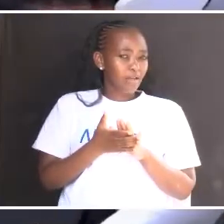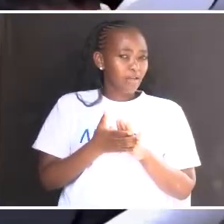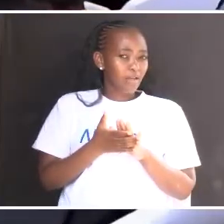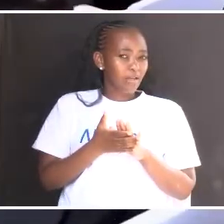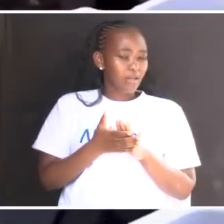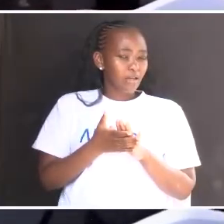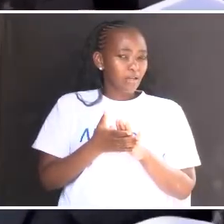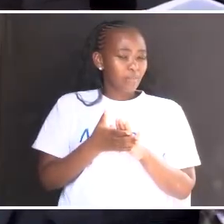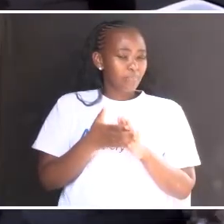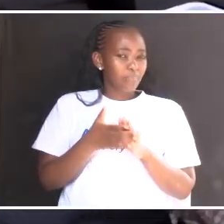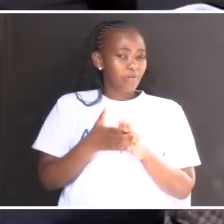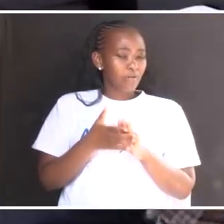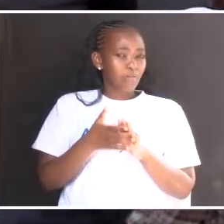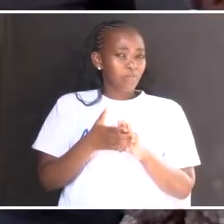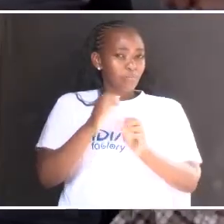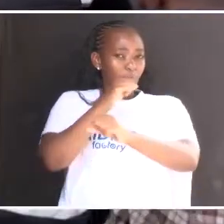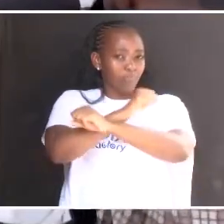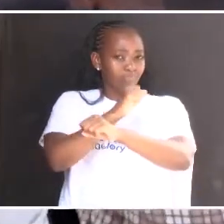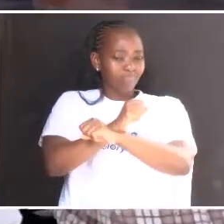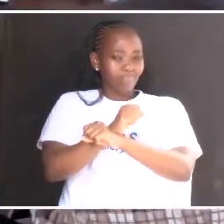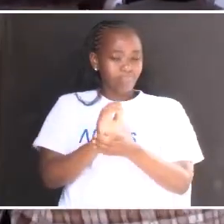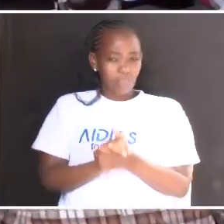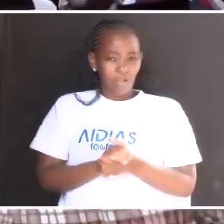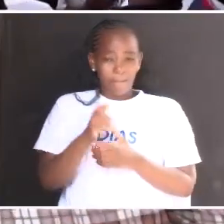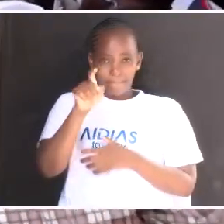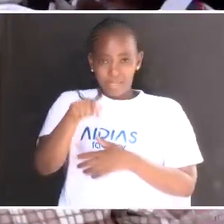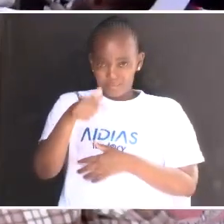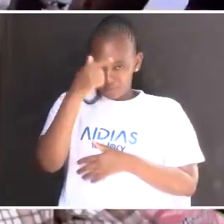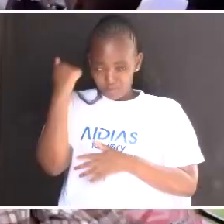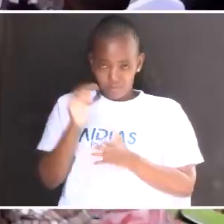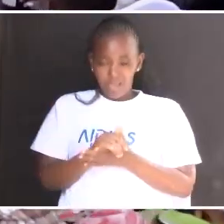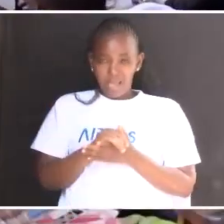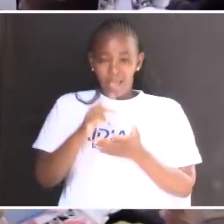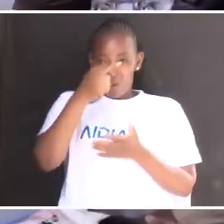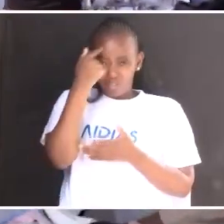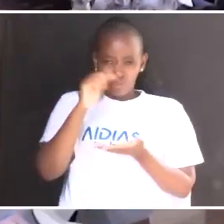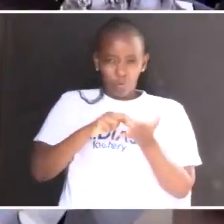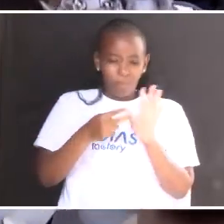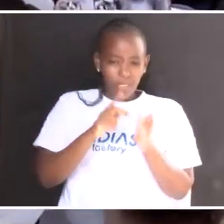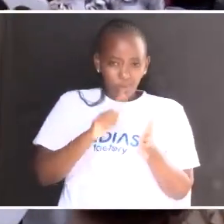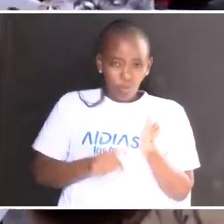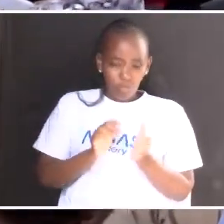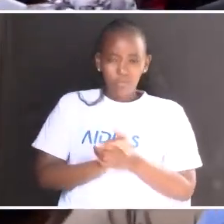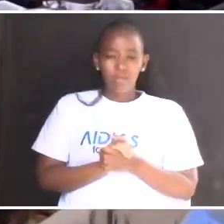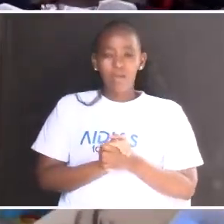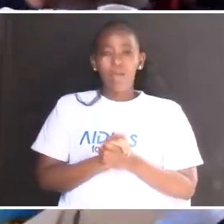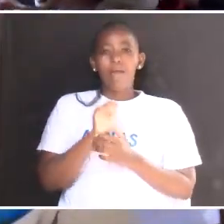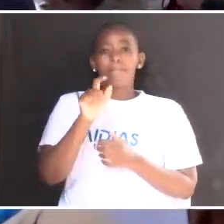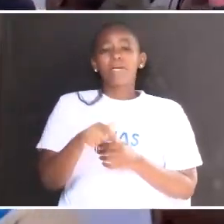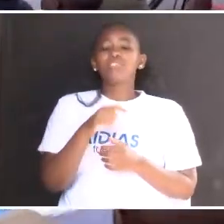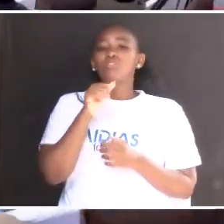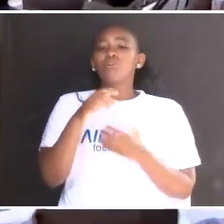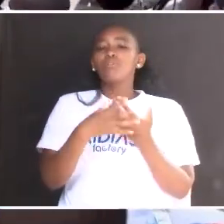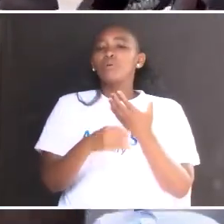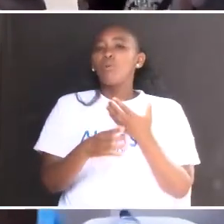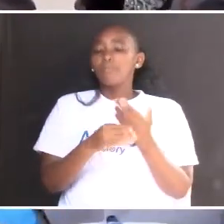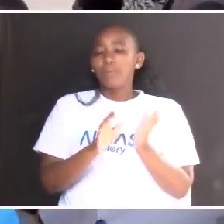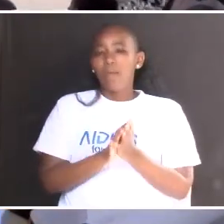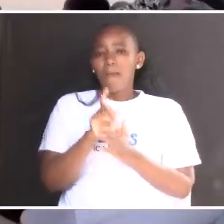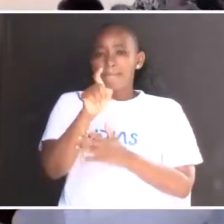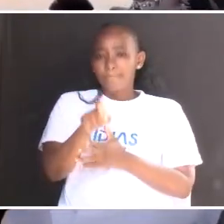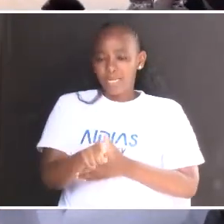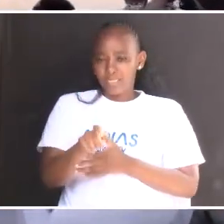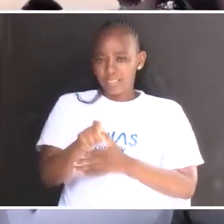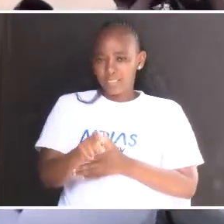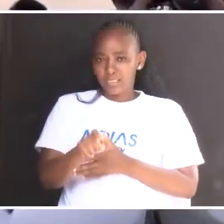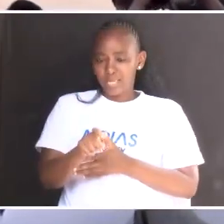to be protected as copyright. By original we mean it must not be copied, and again it must